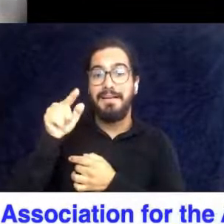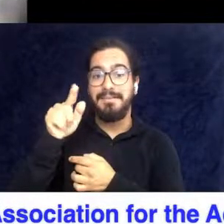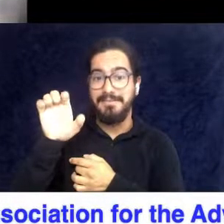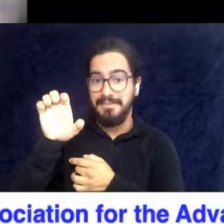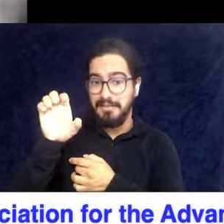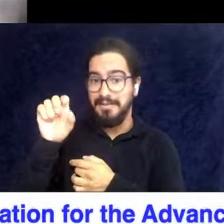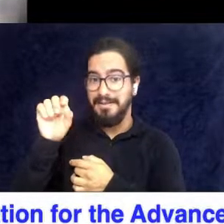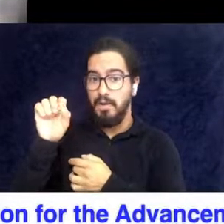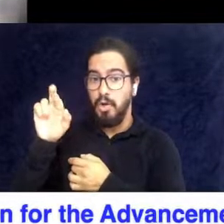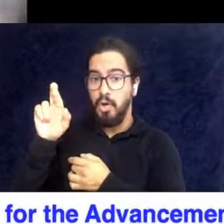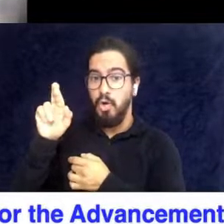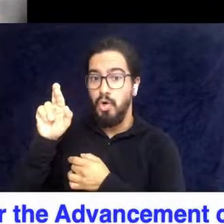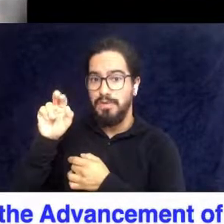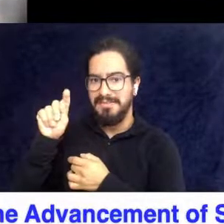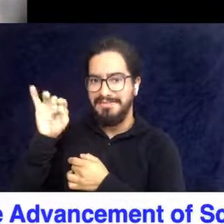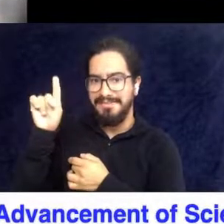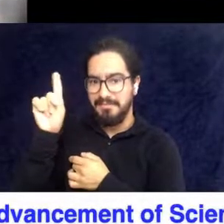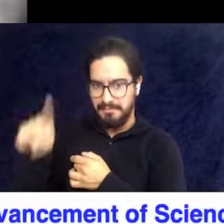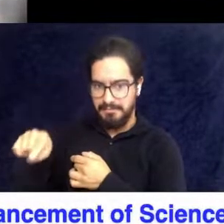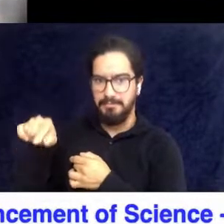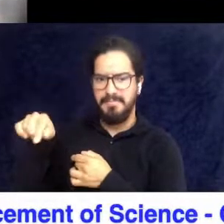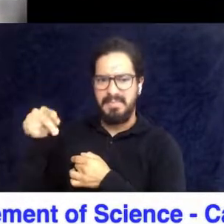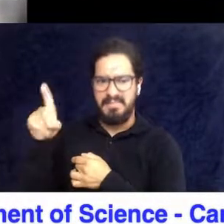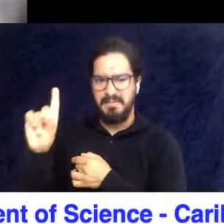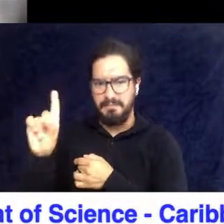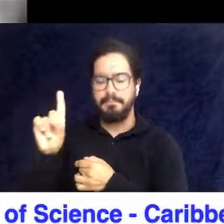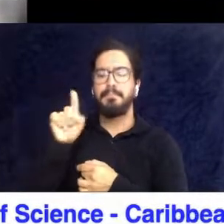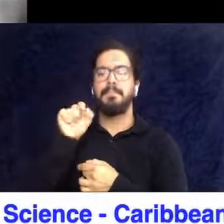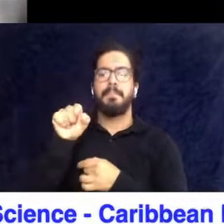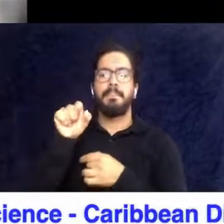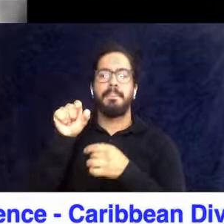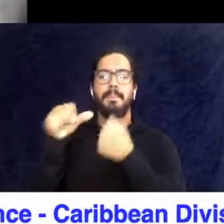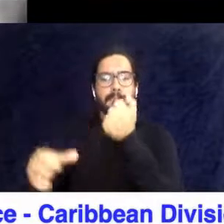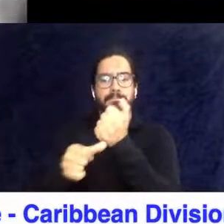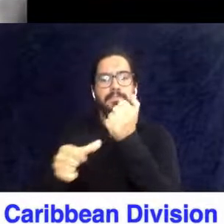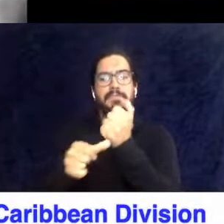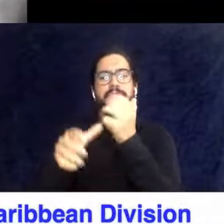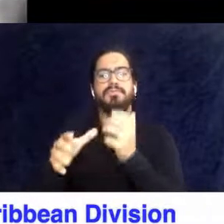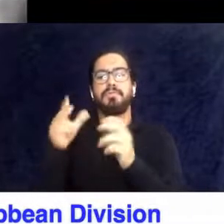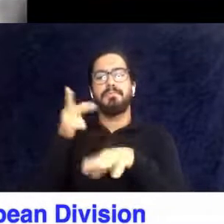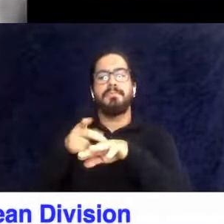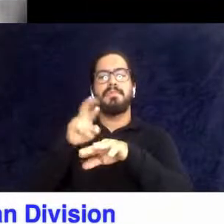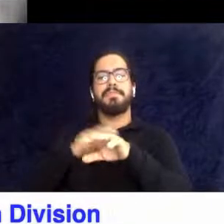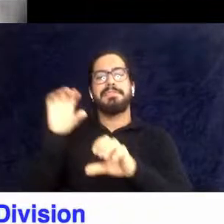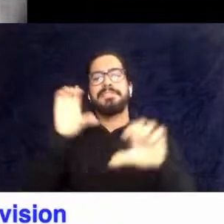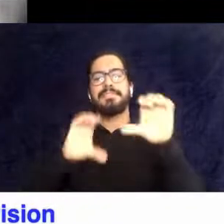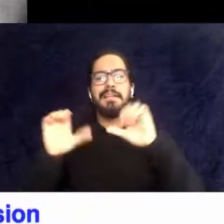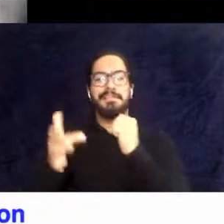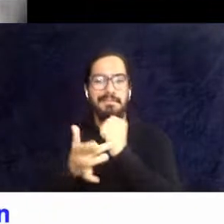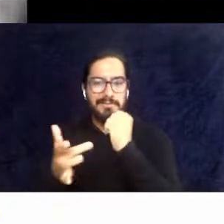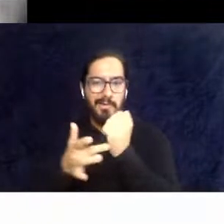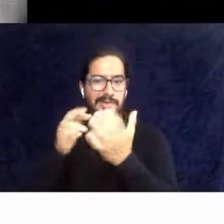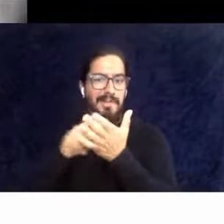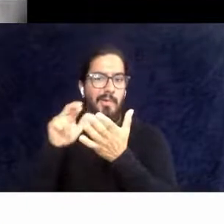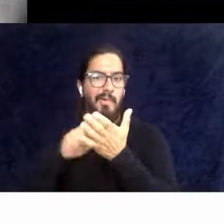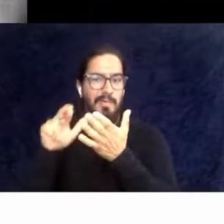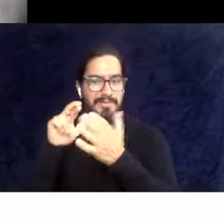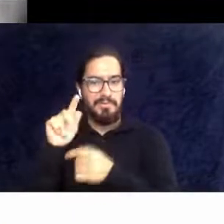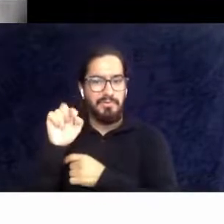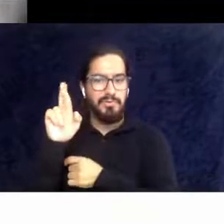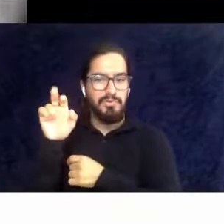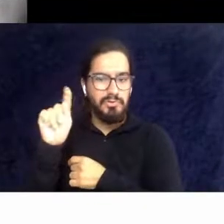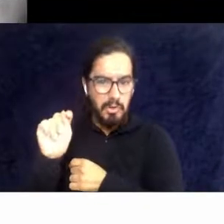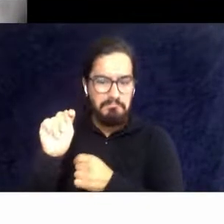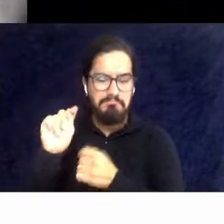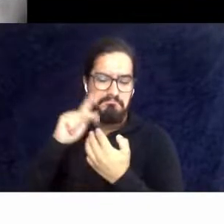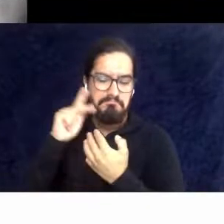Puerto Rico Vector Control Unit of the Puerto Rico Science, Technology, and Research Trust. She has